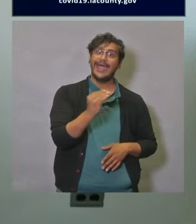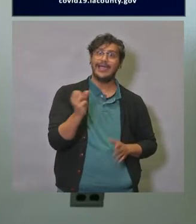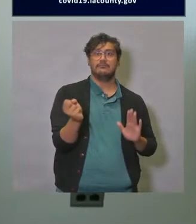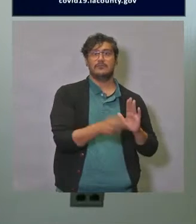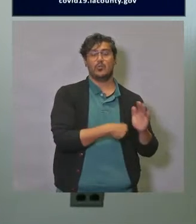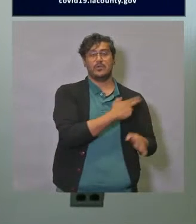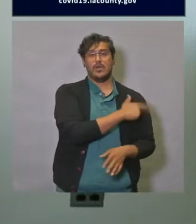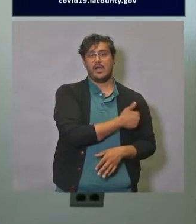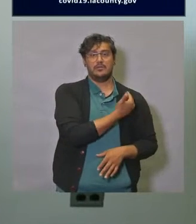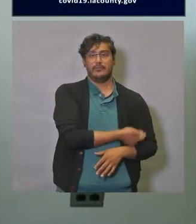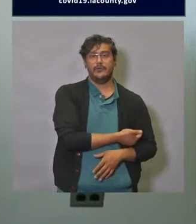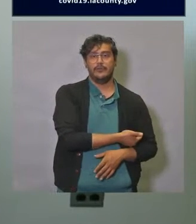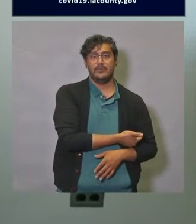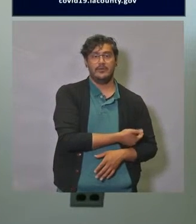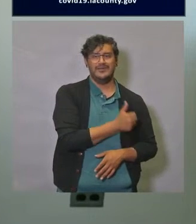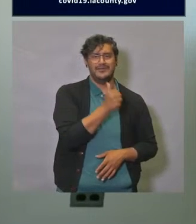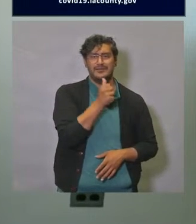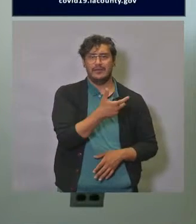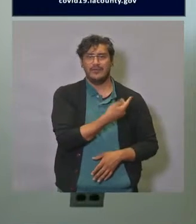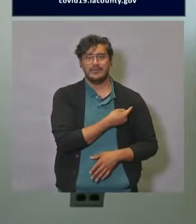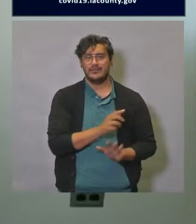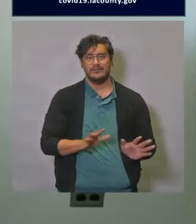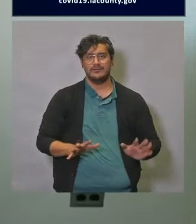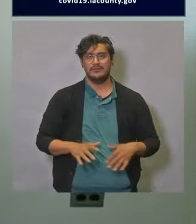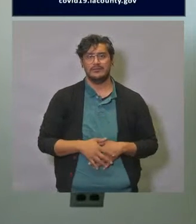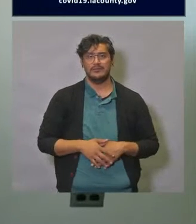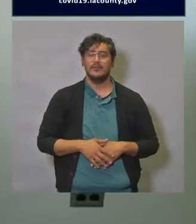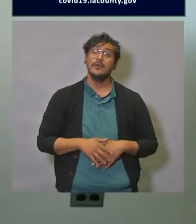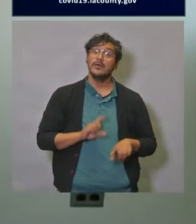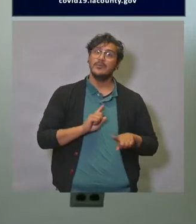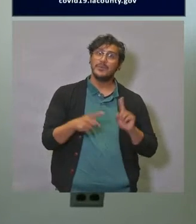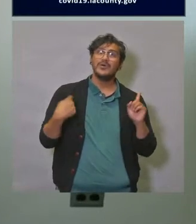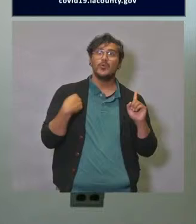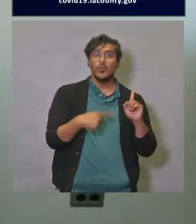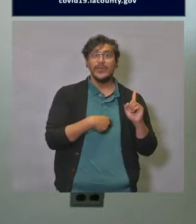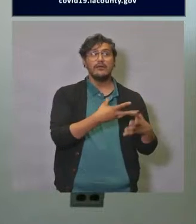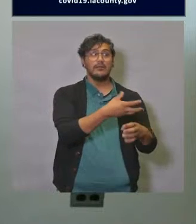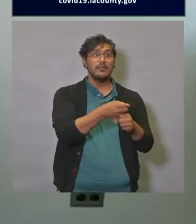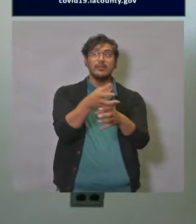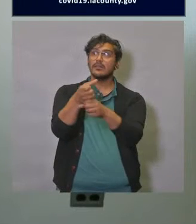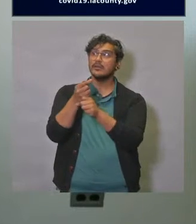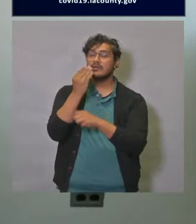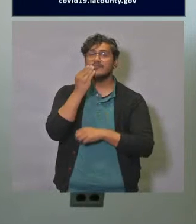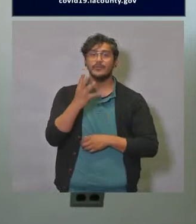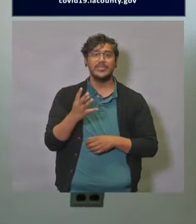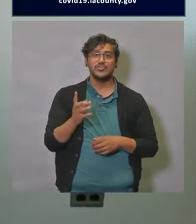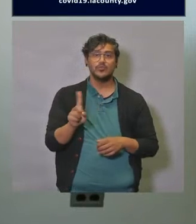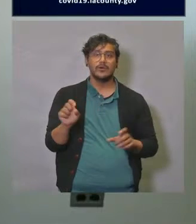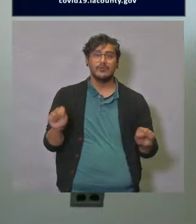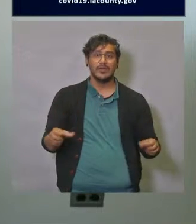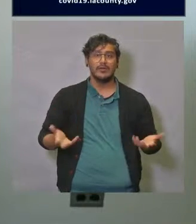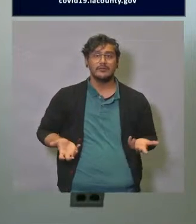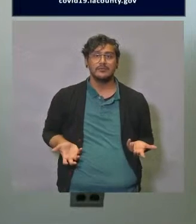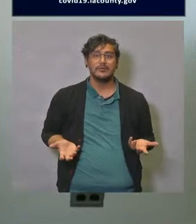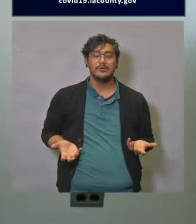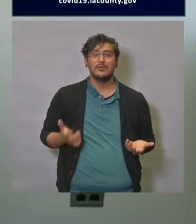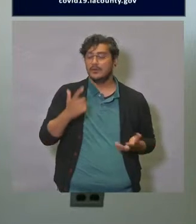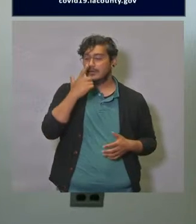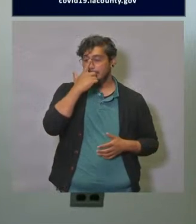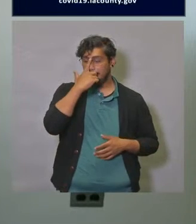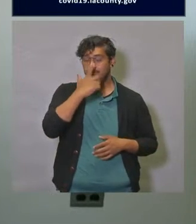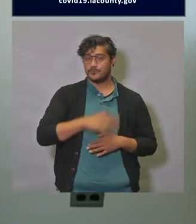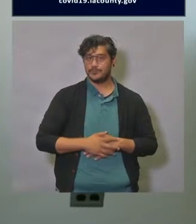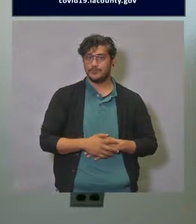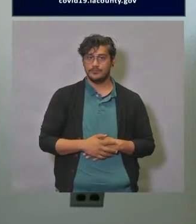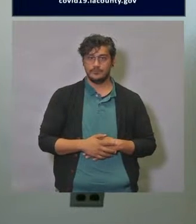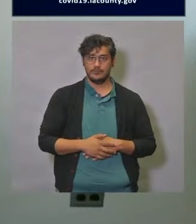hospitalized. But we are looking wherever we can get information about breakthrough cases. We're obviously looking at